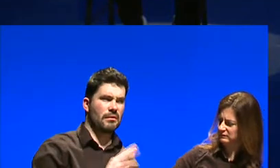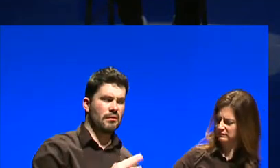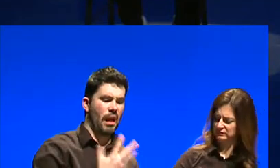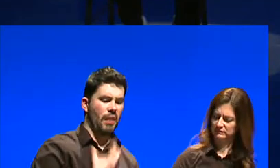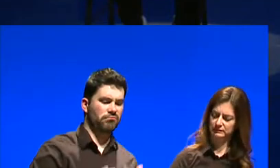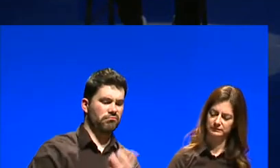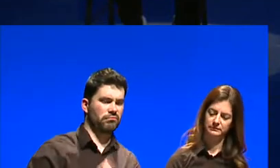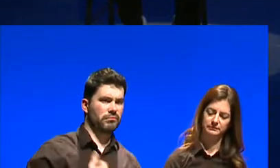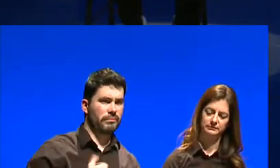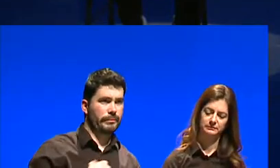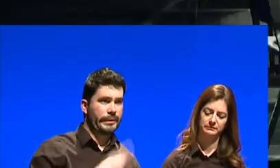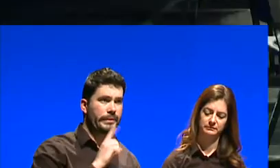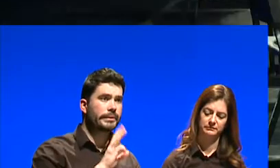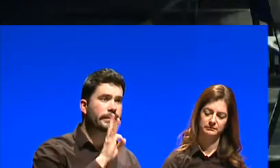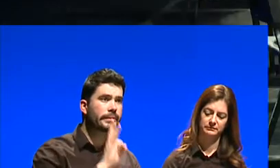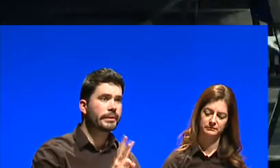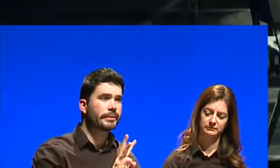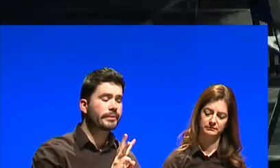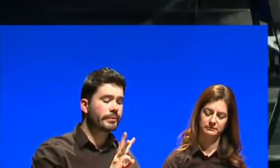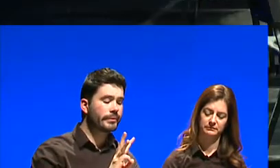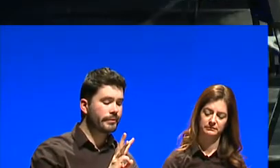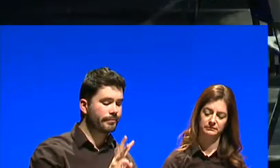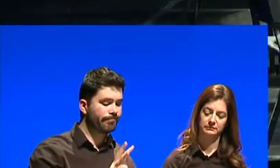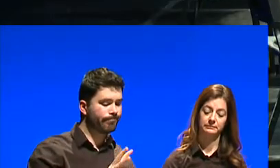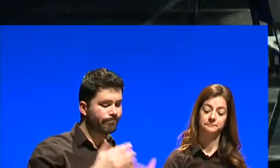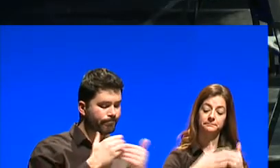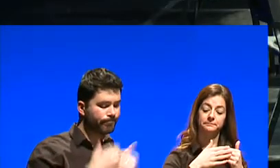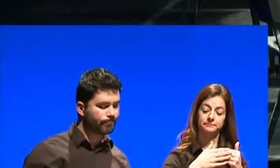I'm 6 years old.